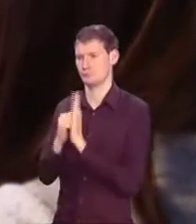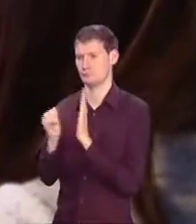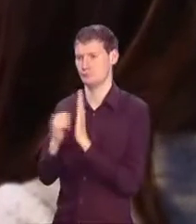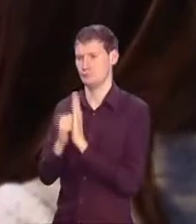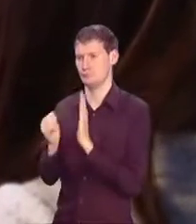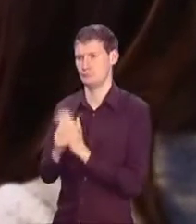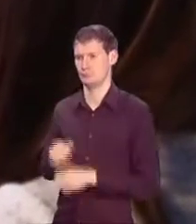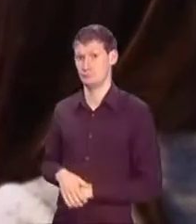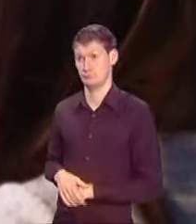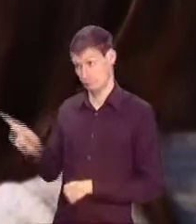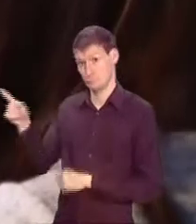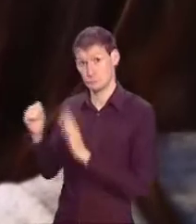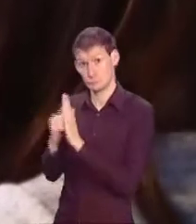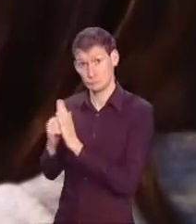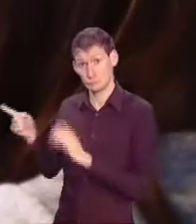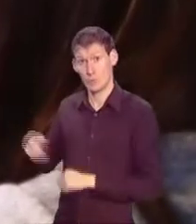The door.